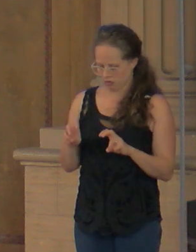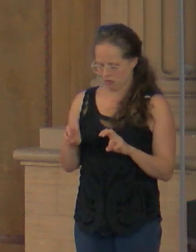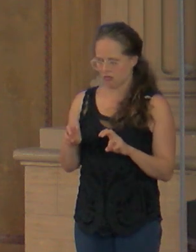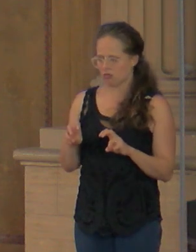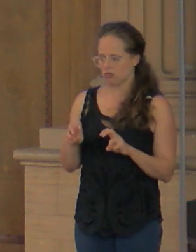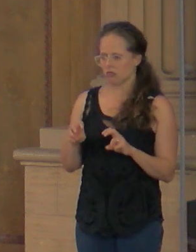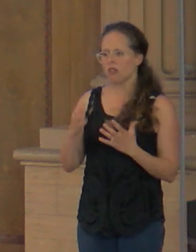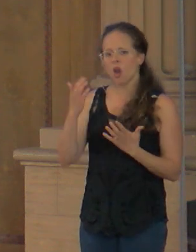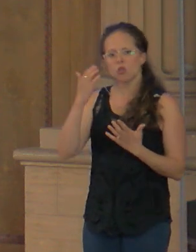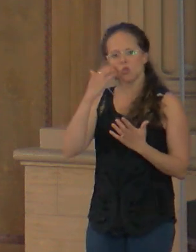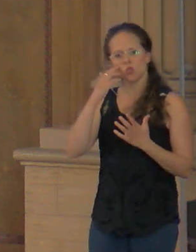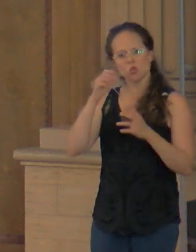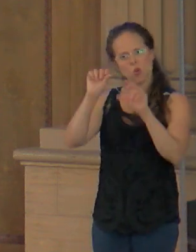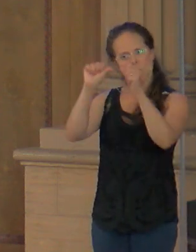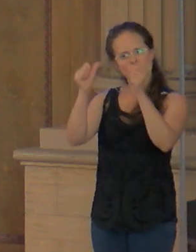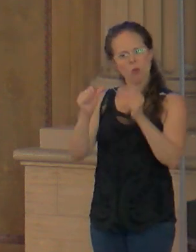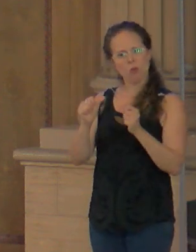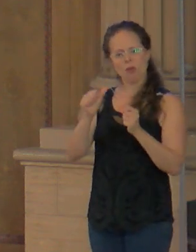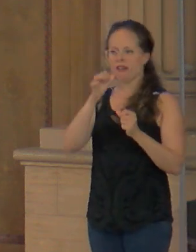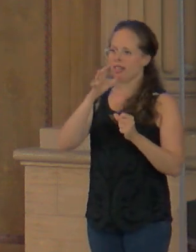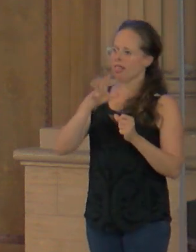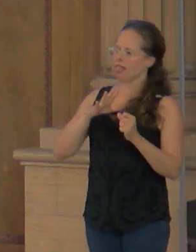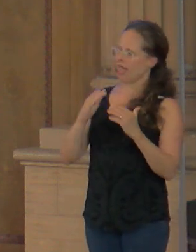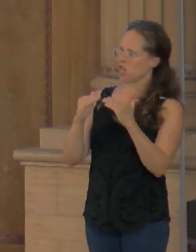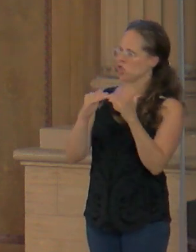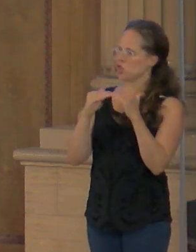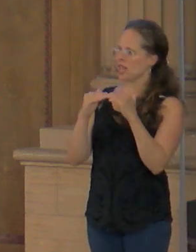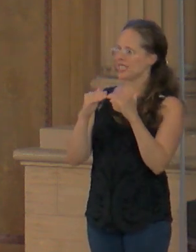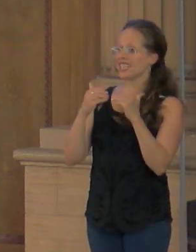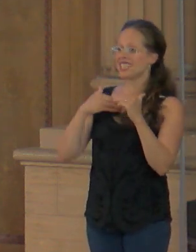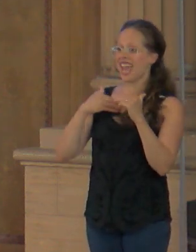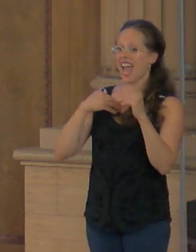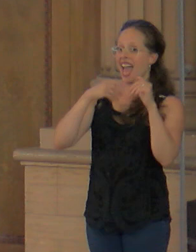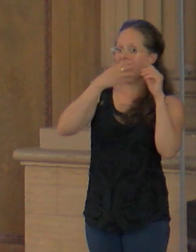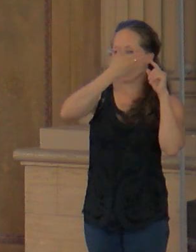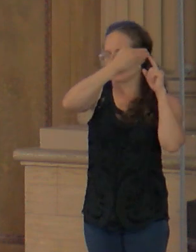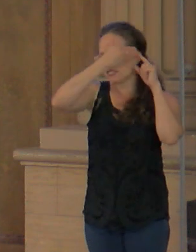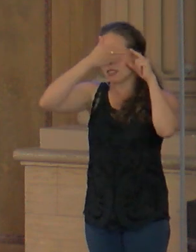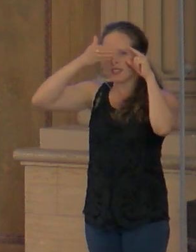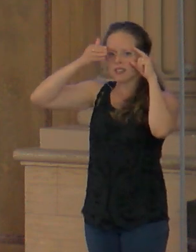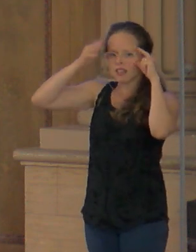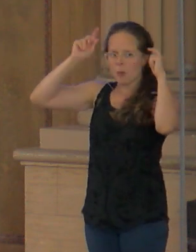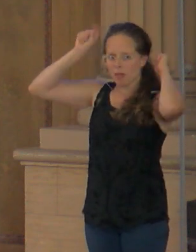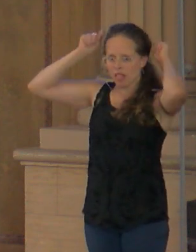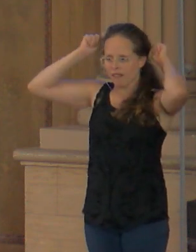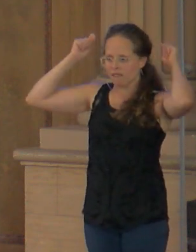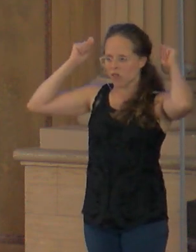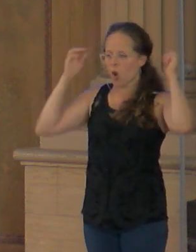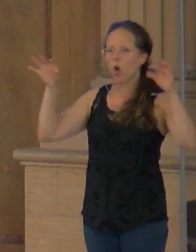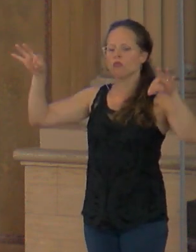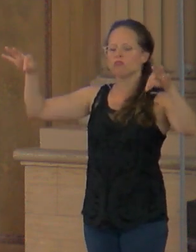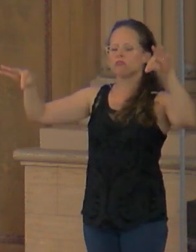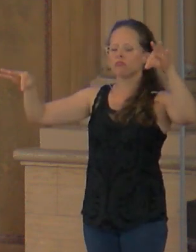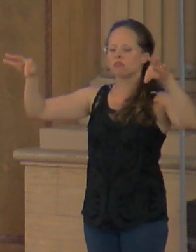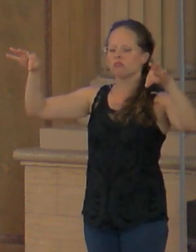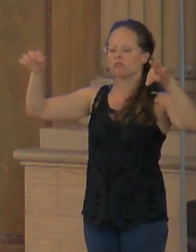is depicted as wearing a blindfold and holding a scale because there shouldn't be different standards of justice for different people.